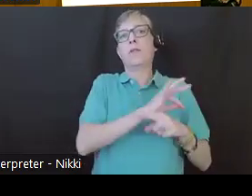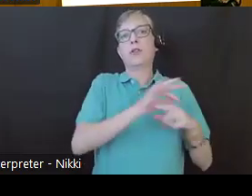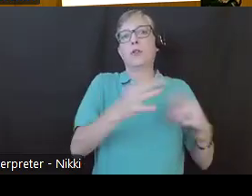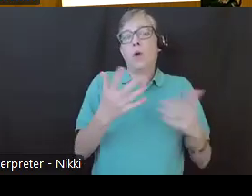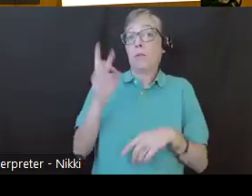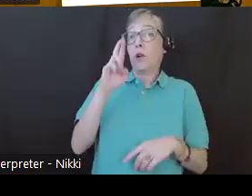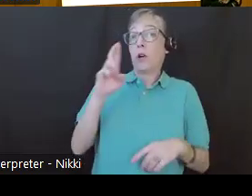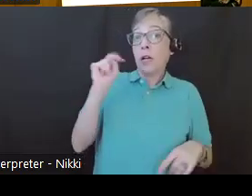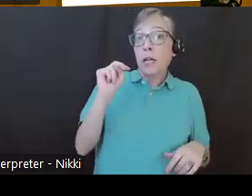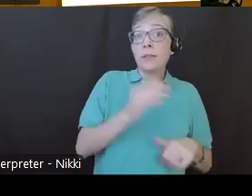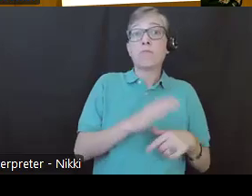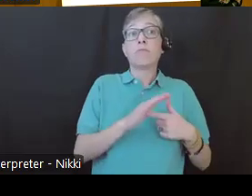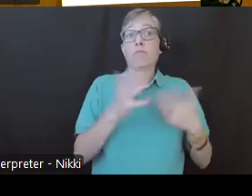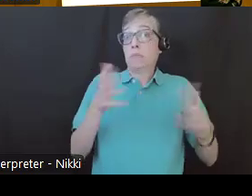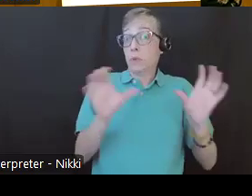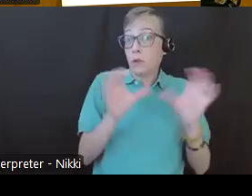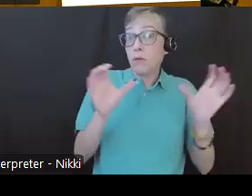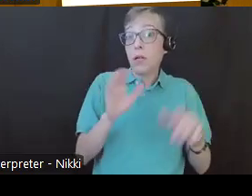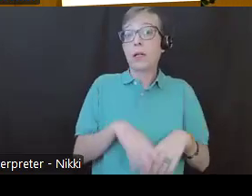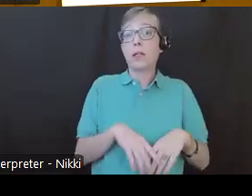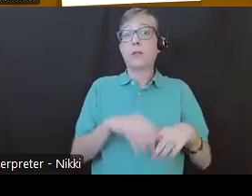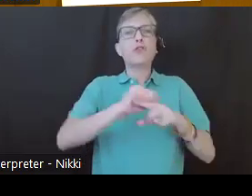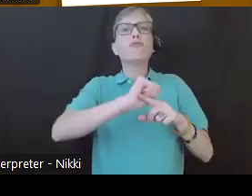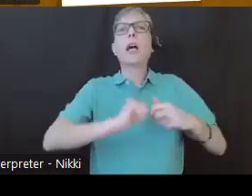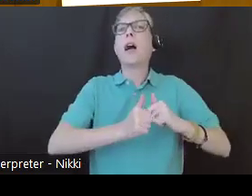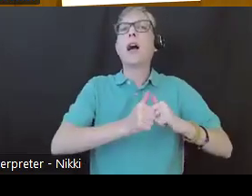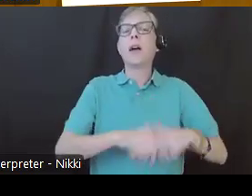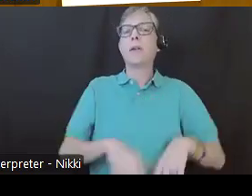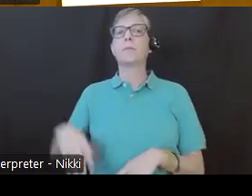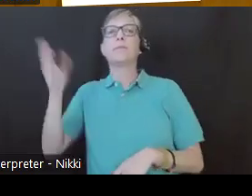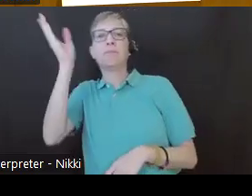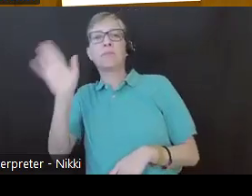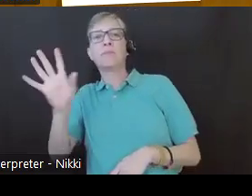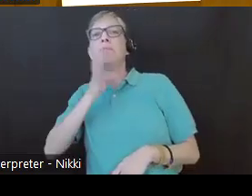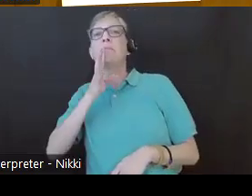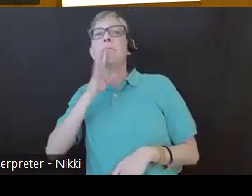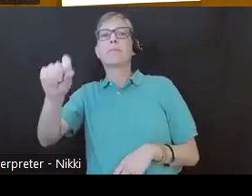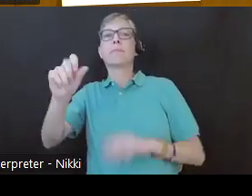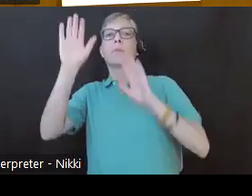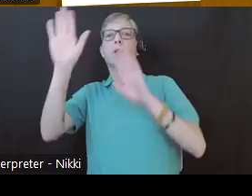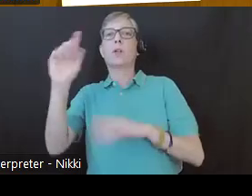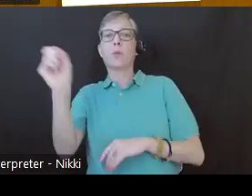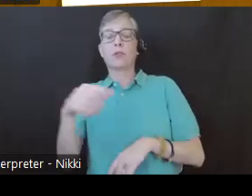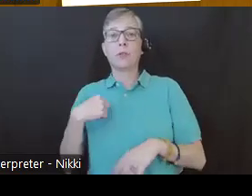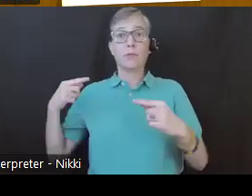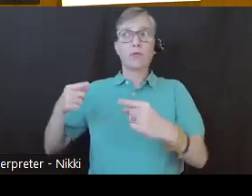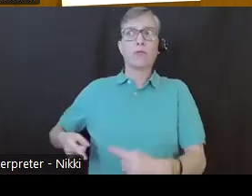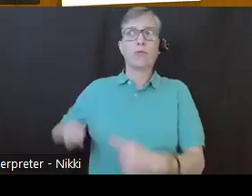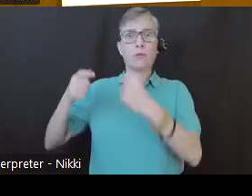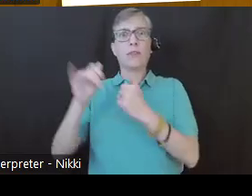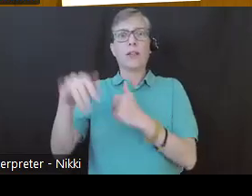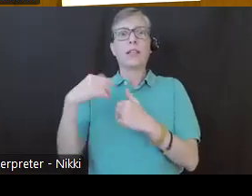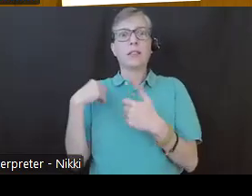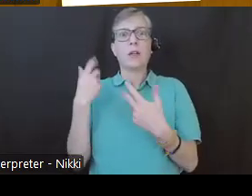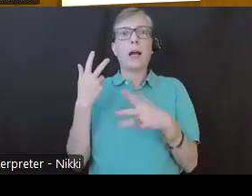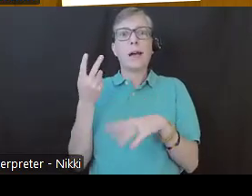certified? How are they trained? Yeah, great question. I was struggling with this, so I looked around and asked different